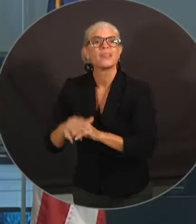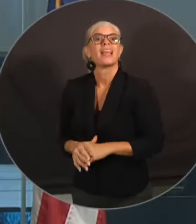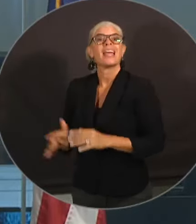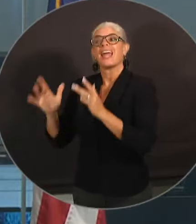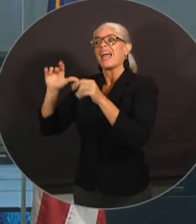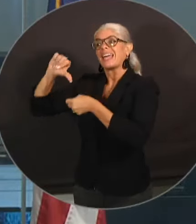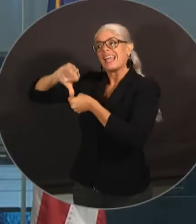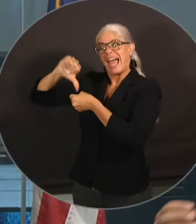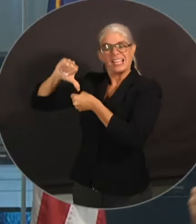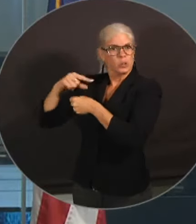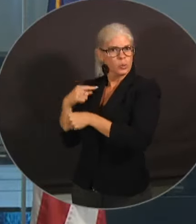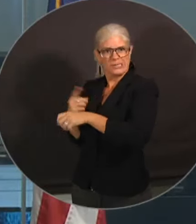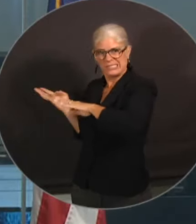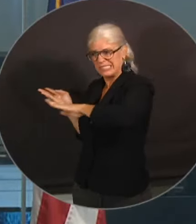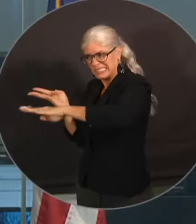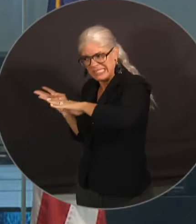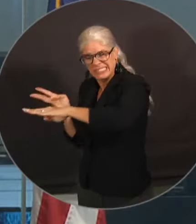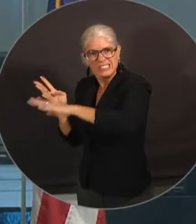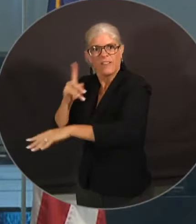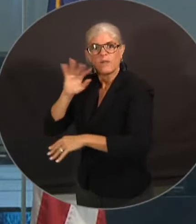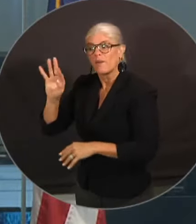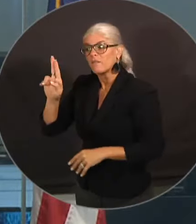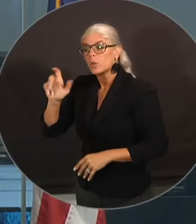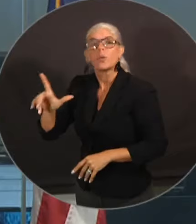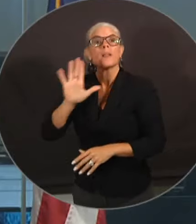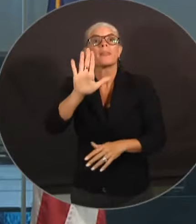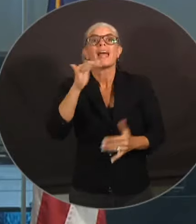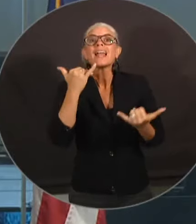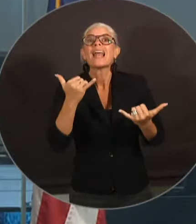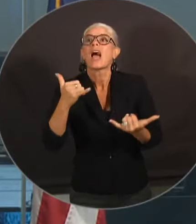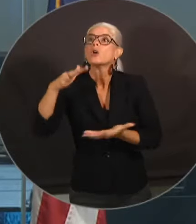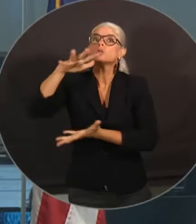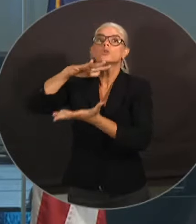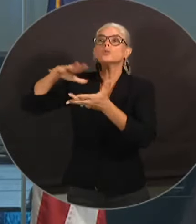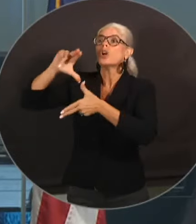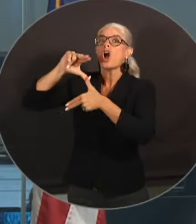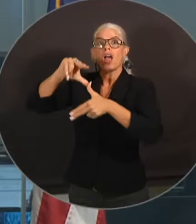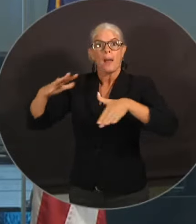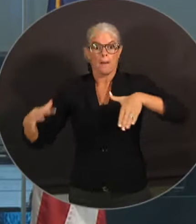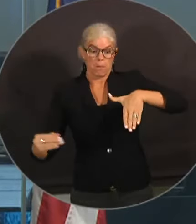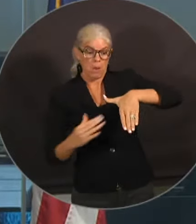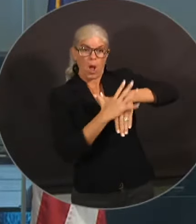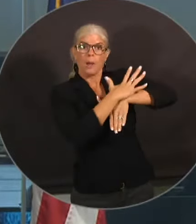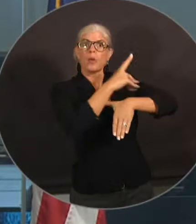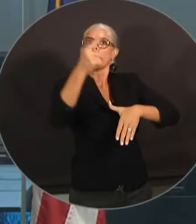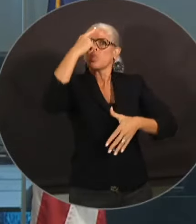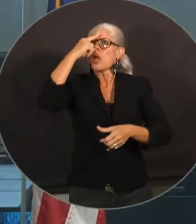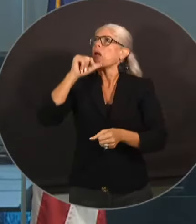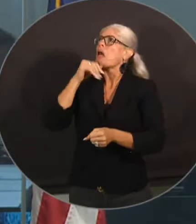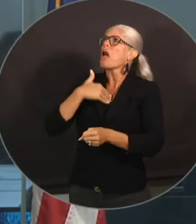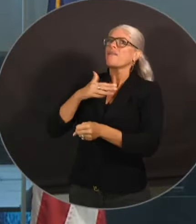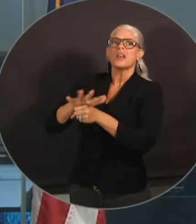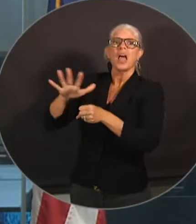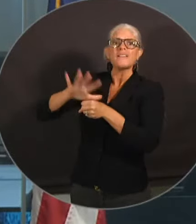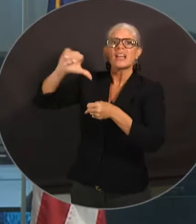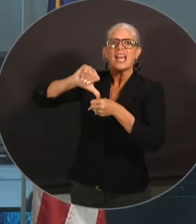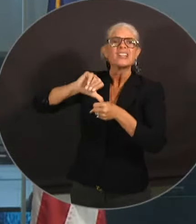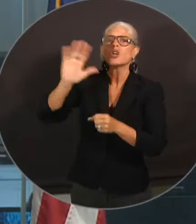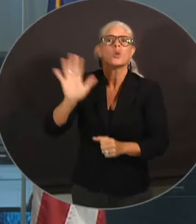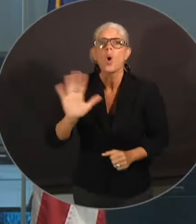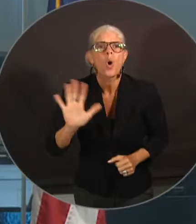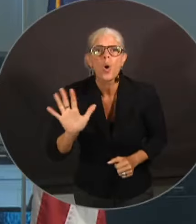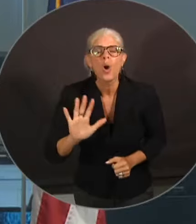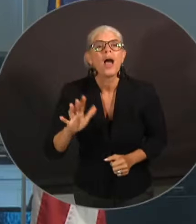the storms hit, it's usually not because there's not enough fuel that the gas stations aren't open. A lot of times it's because they don't have